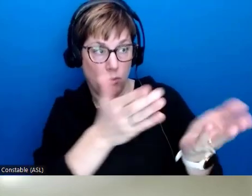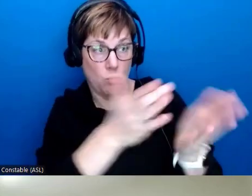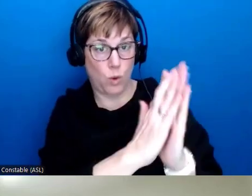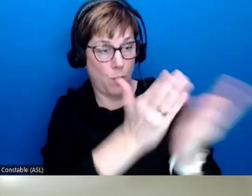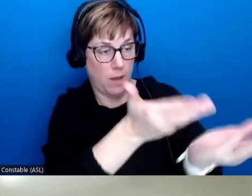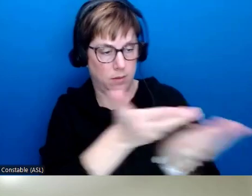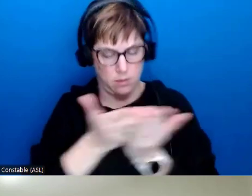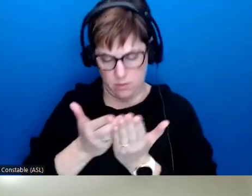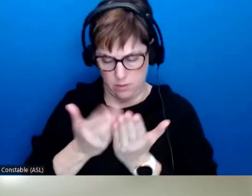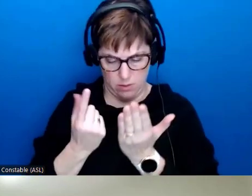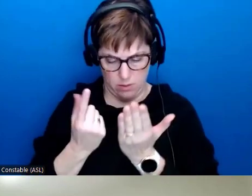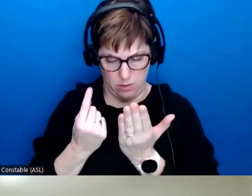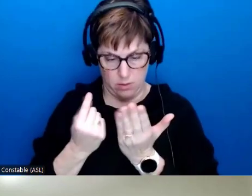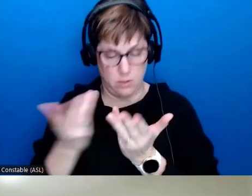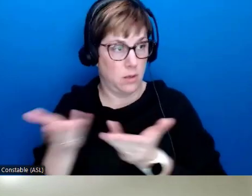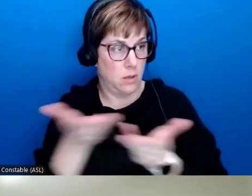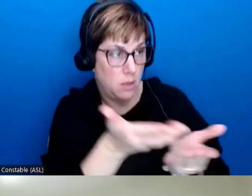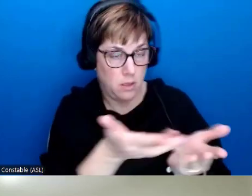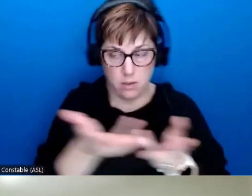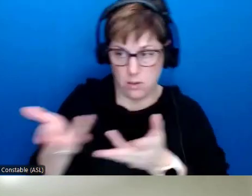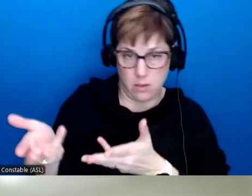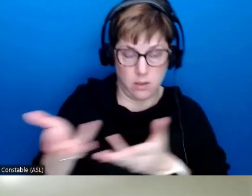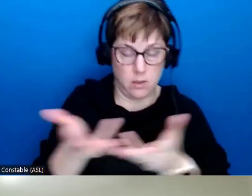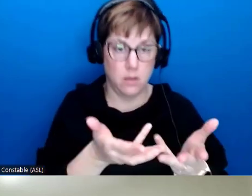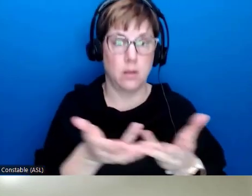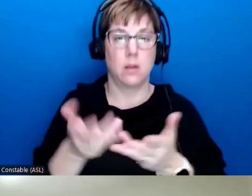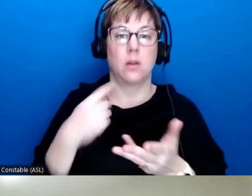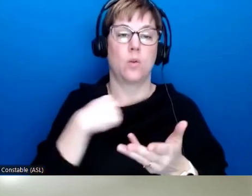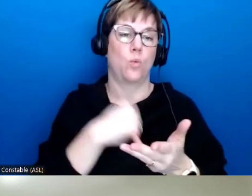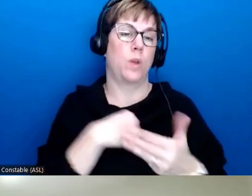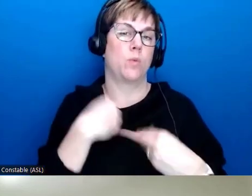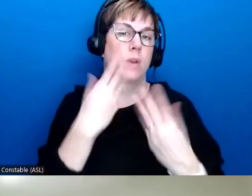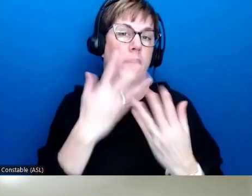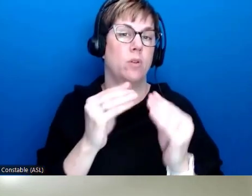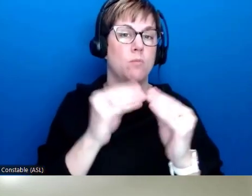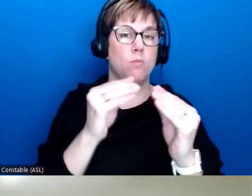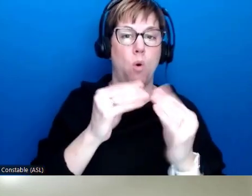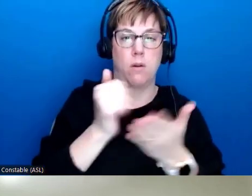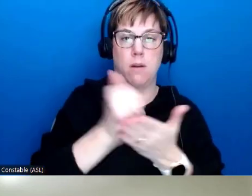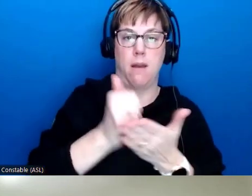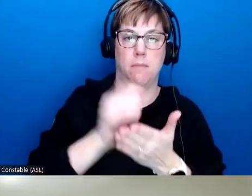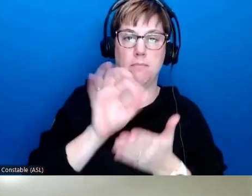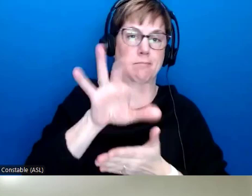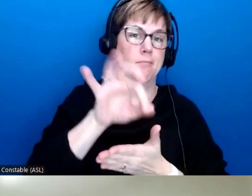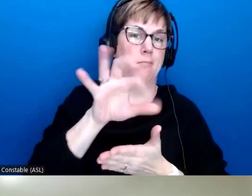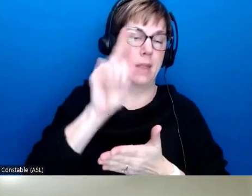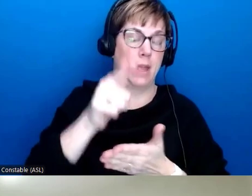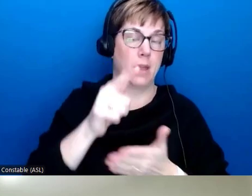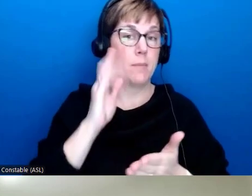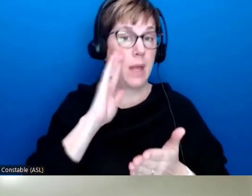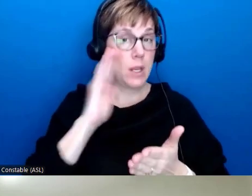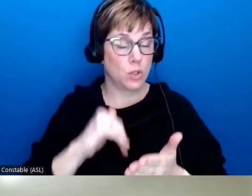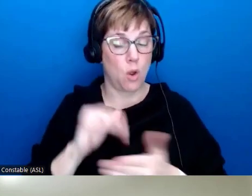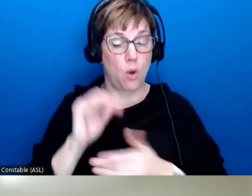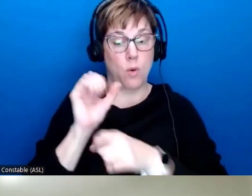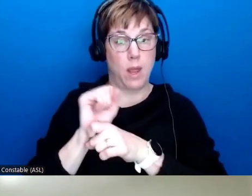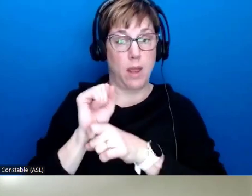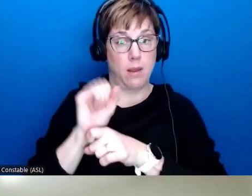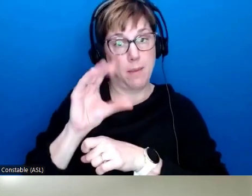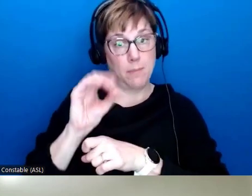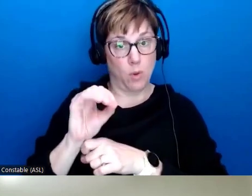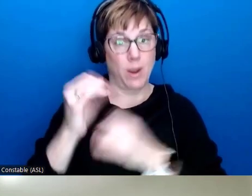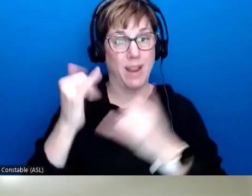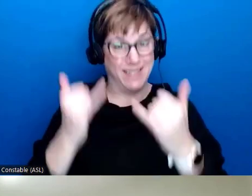about navigating that process. We'll give you some more pointers later on, but just know for now that employers are required to engage in an